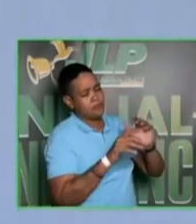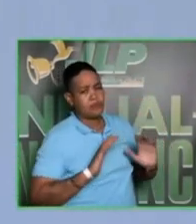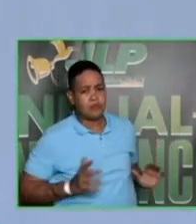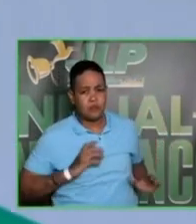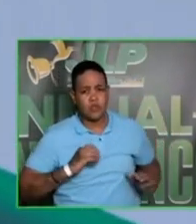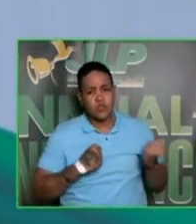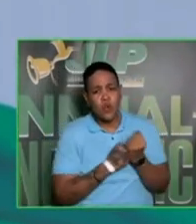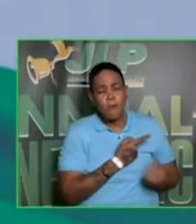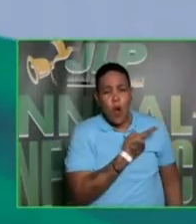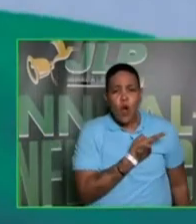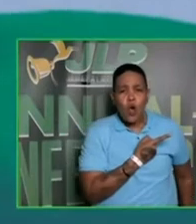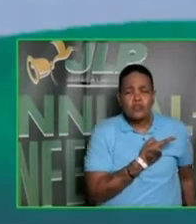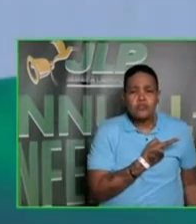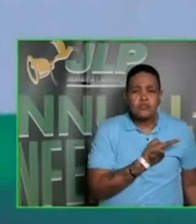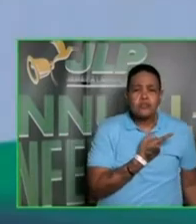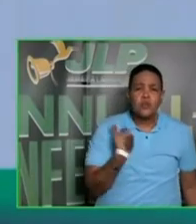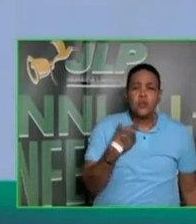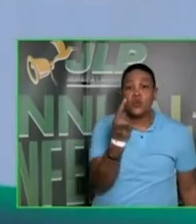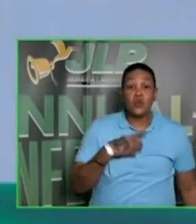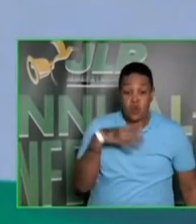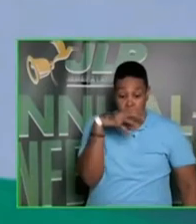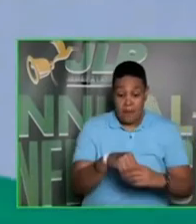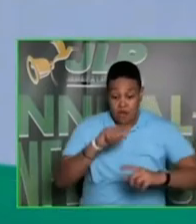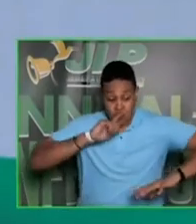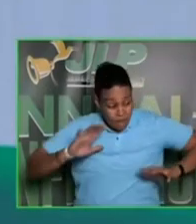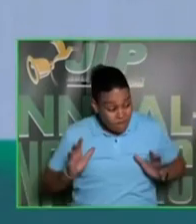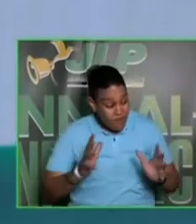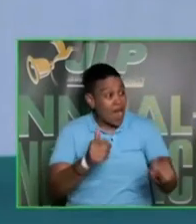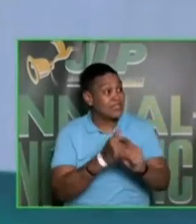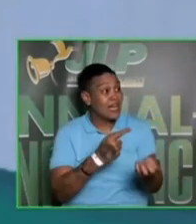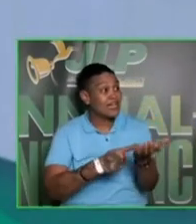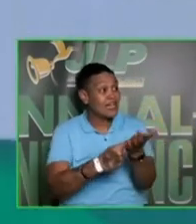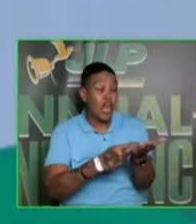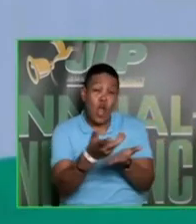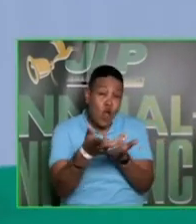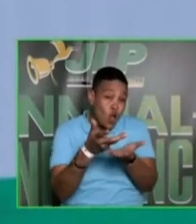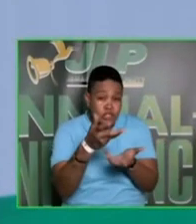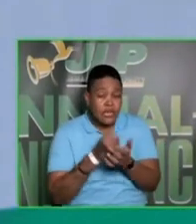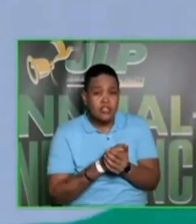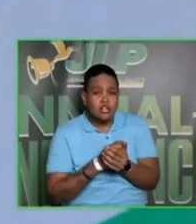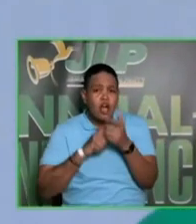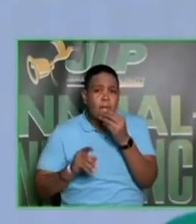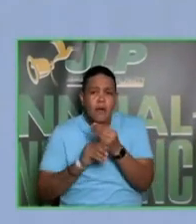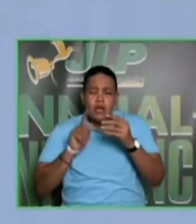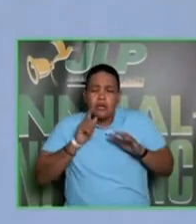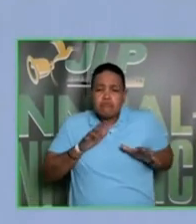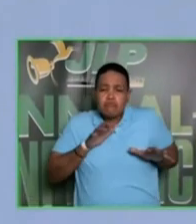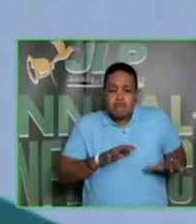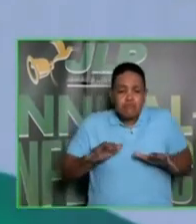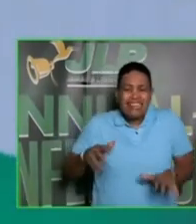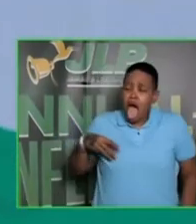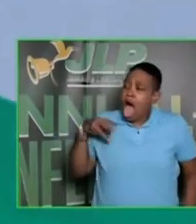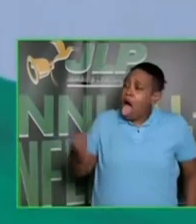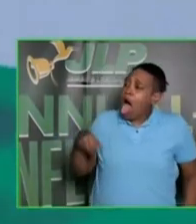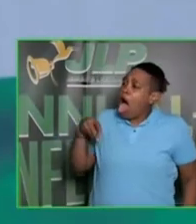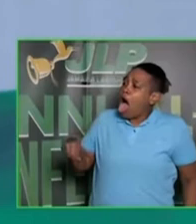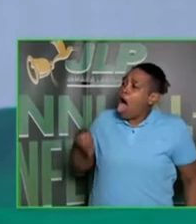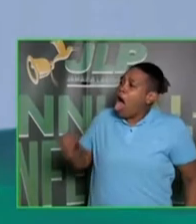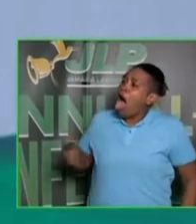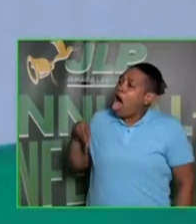We will do our part to facilitate negotiations and to ease the cost of living burden on